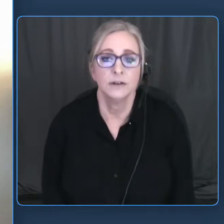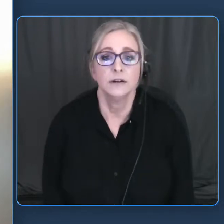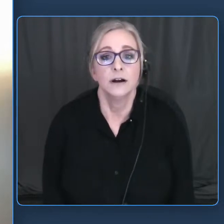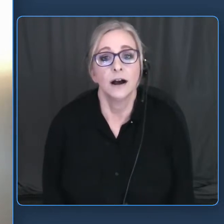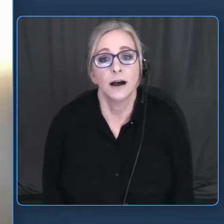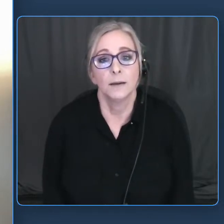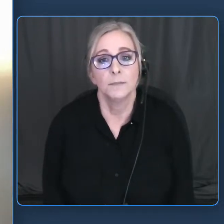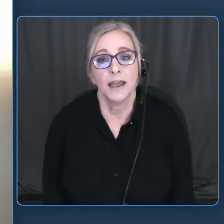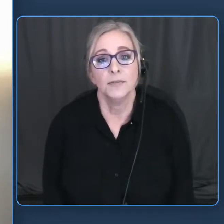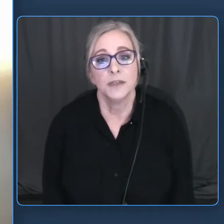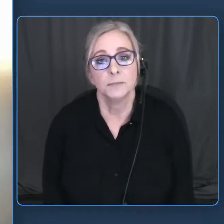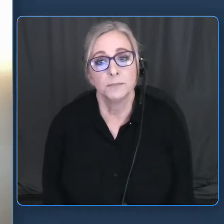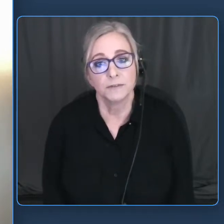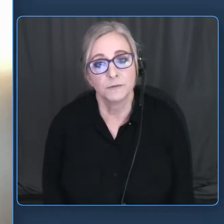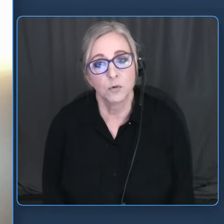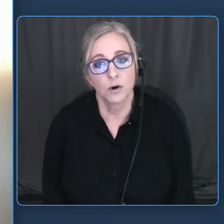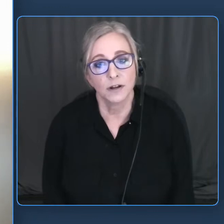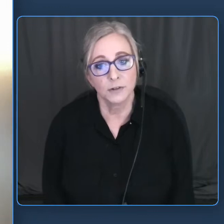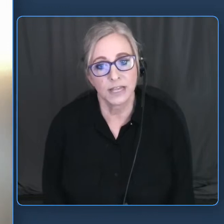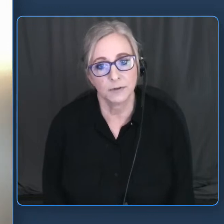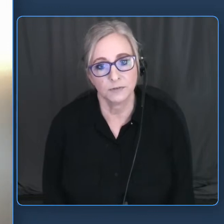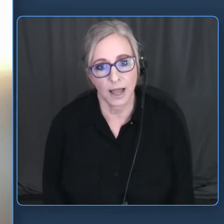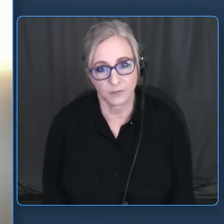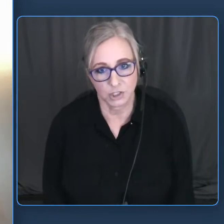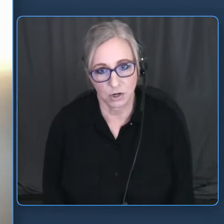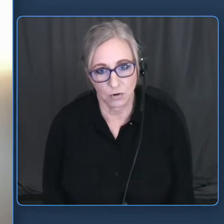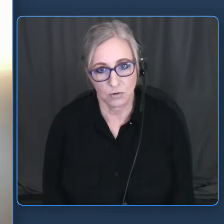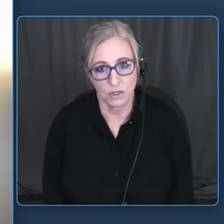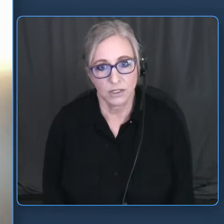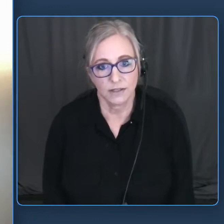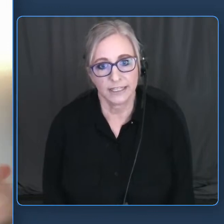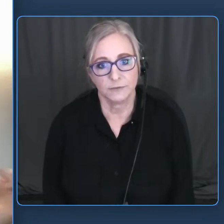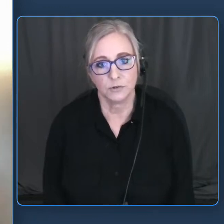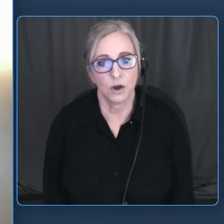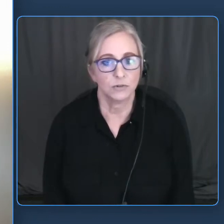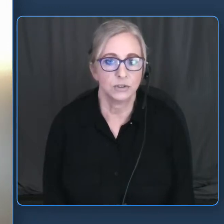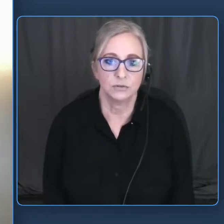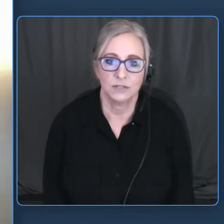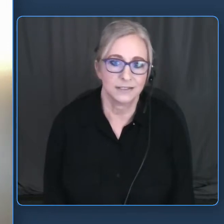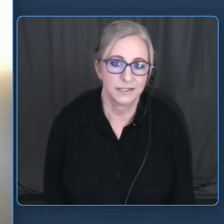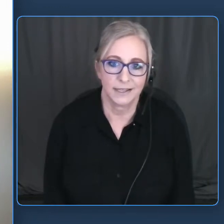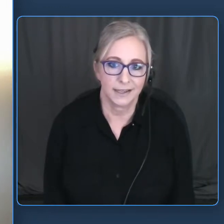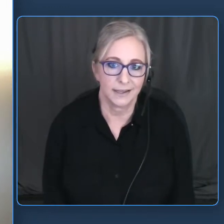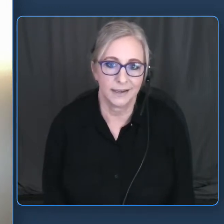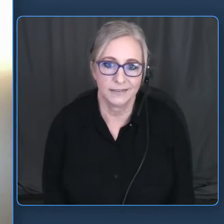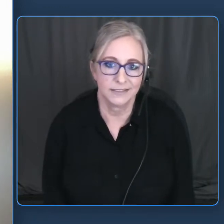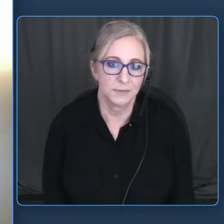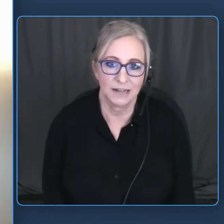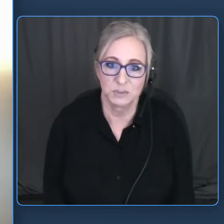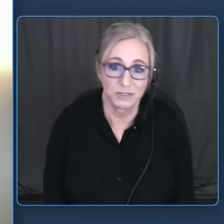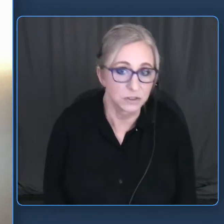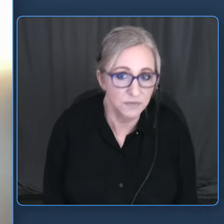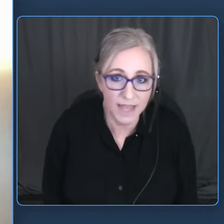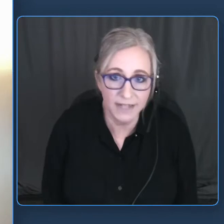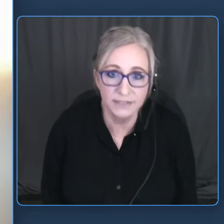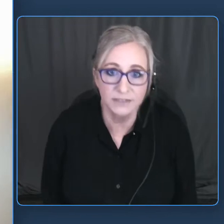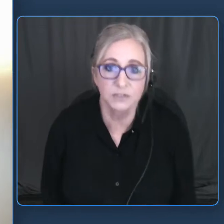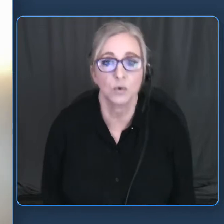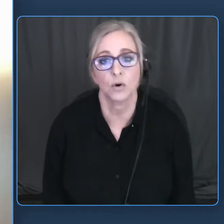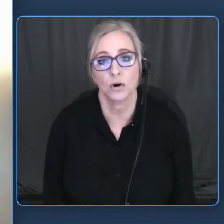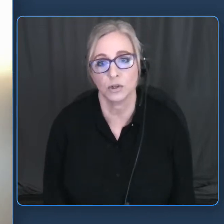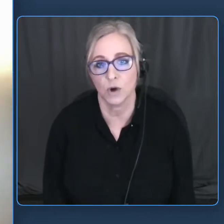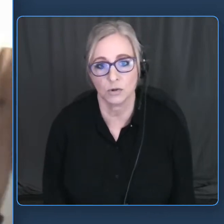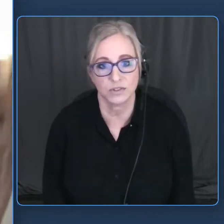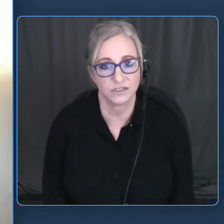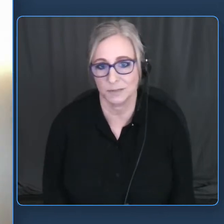captioned. But for another type of live show, like if you go to, let's say, some kind of special